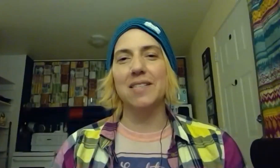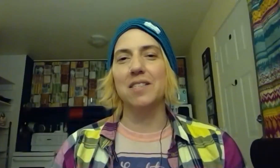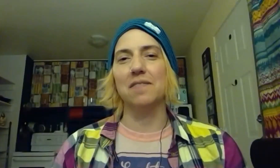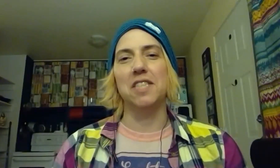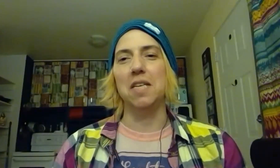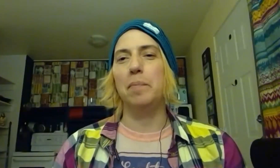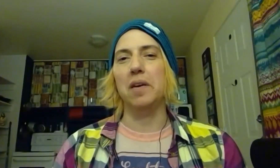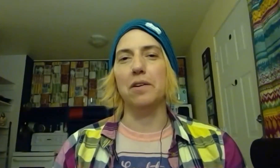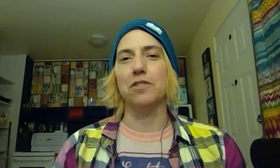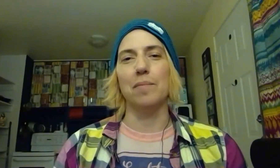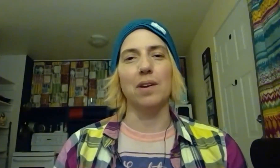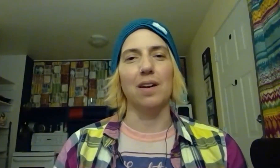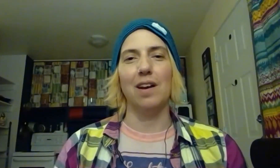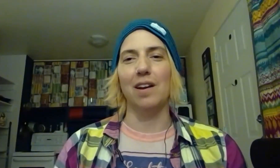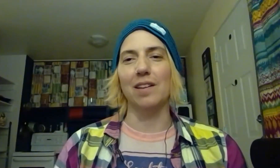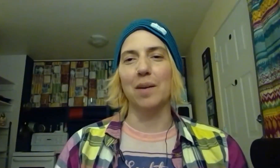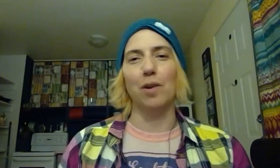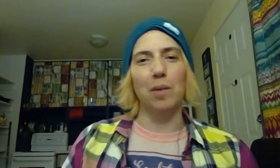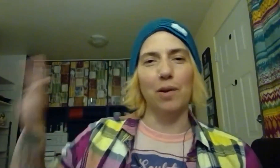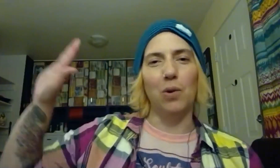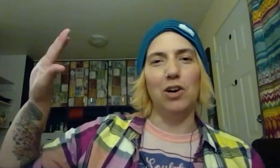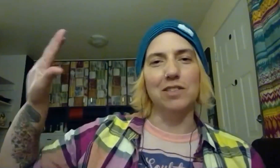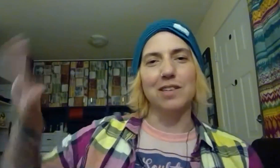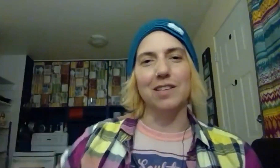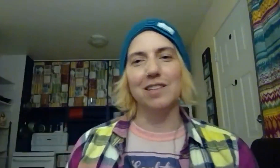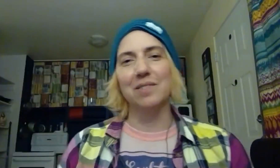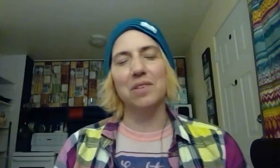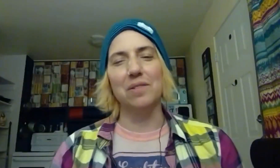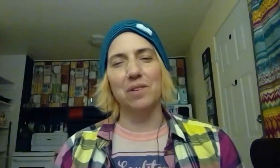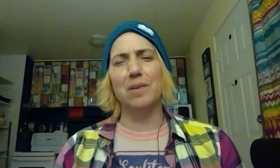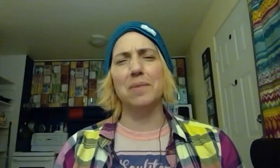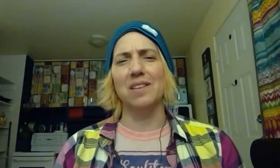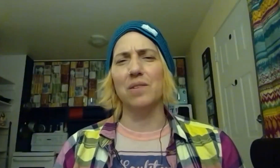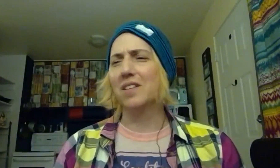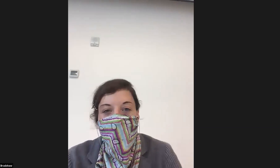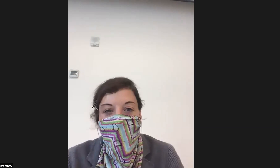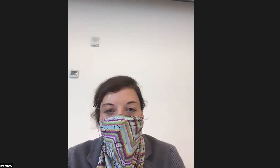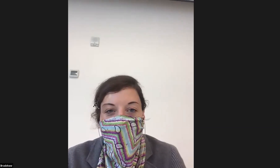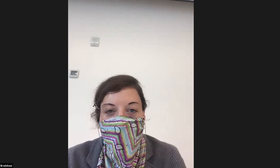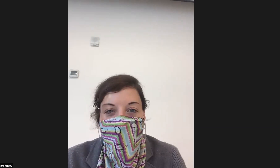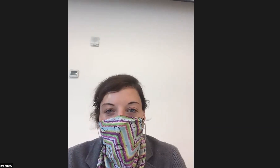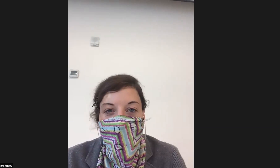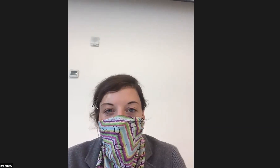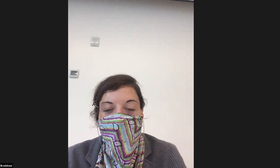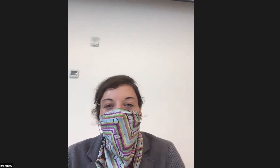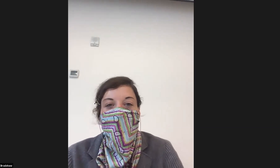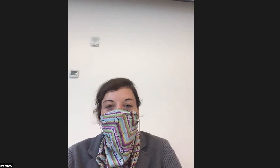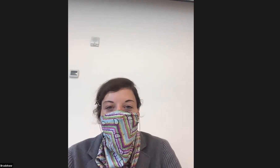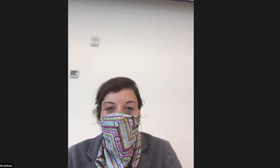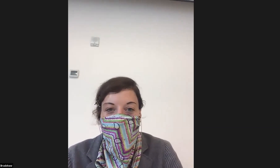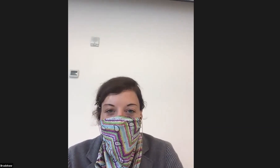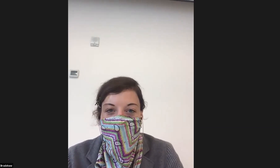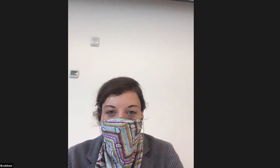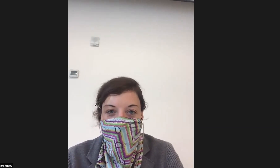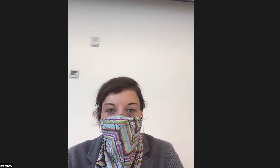old magazines of Teen Beat or something and like put them on our walls. Like, who would have been? Awesome. Justin Timberlake or something back then? I can't